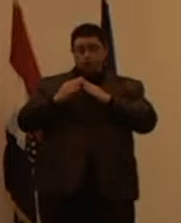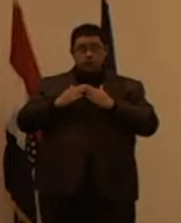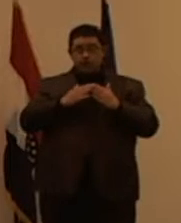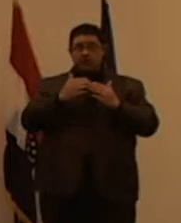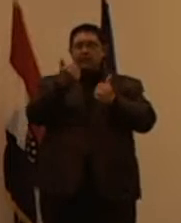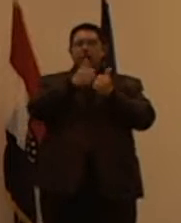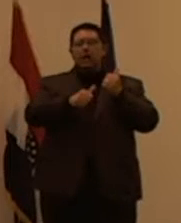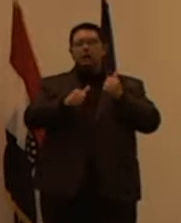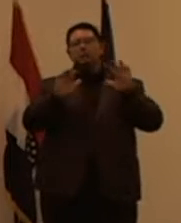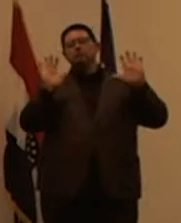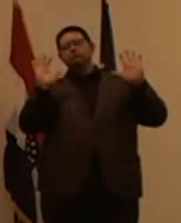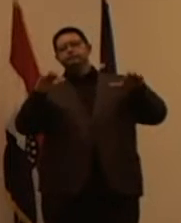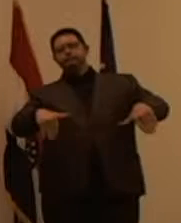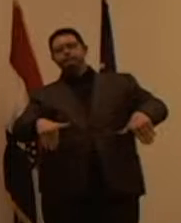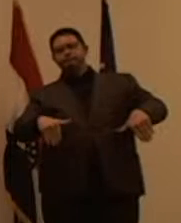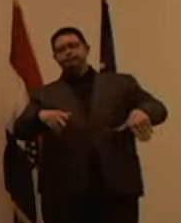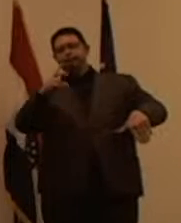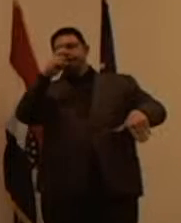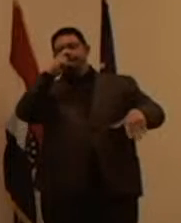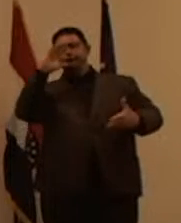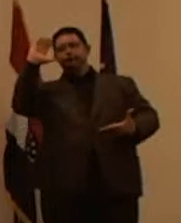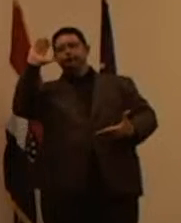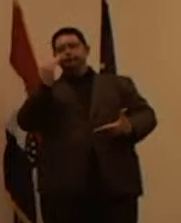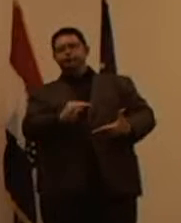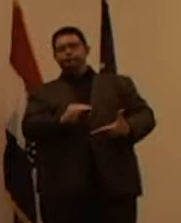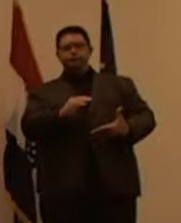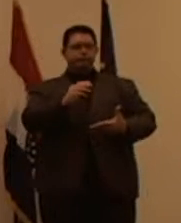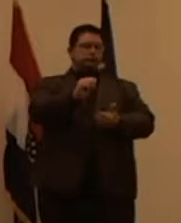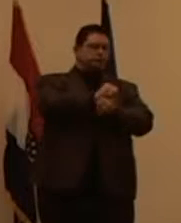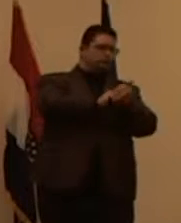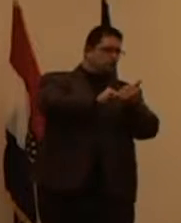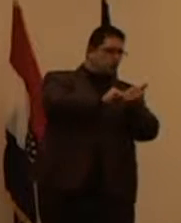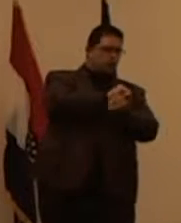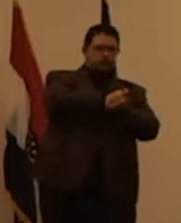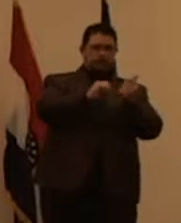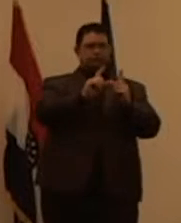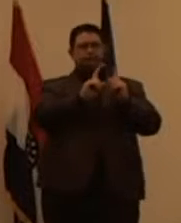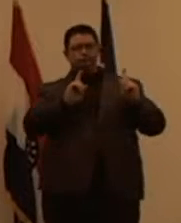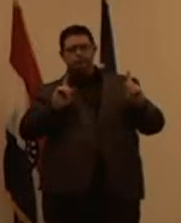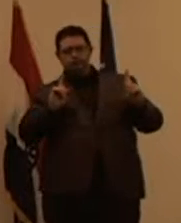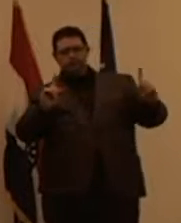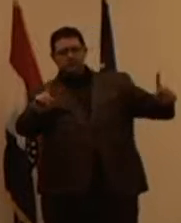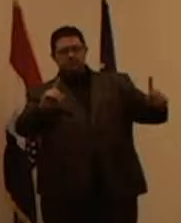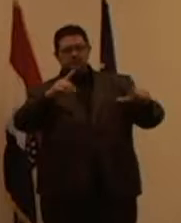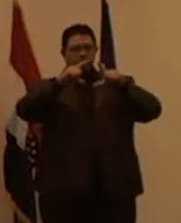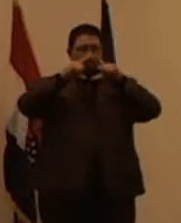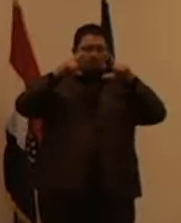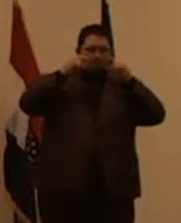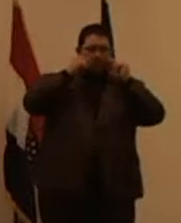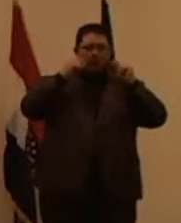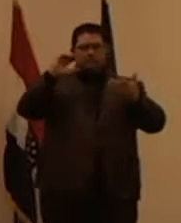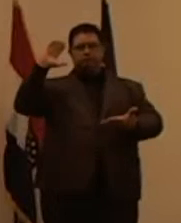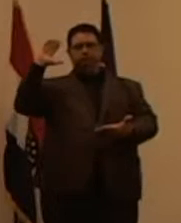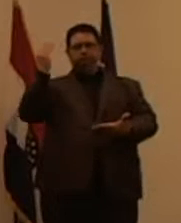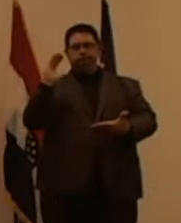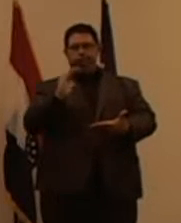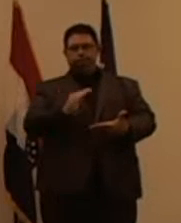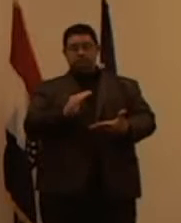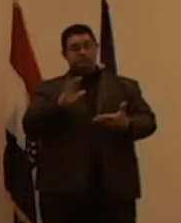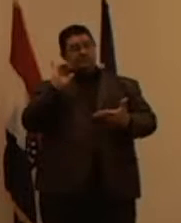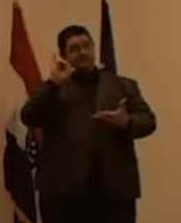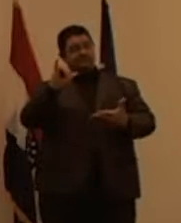any relaxing at all of hand washing, social distancing, or mask wearing is really going to make things